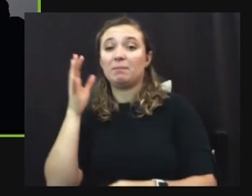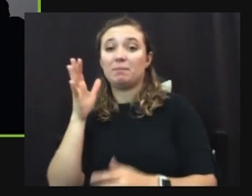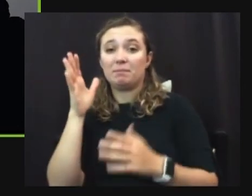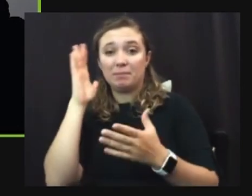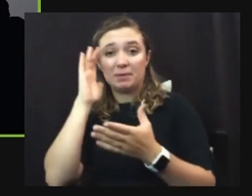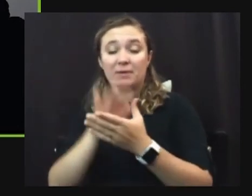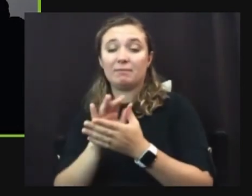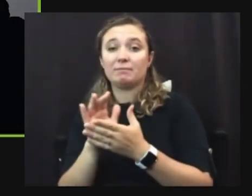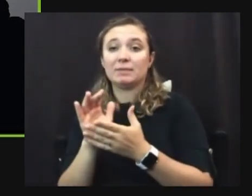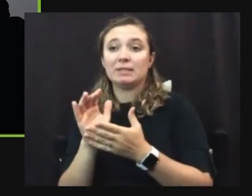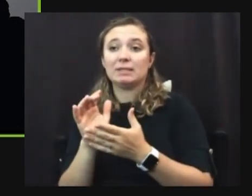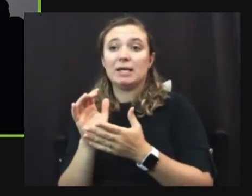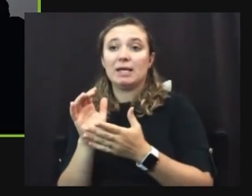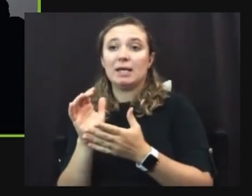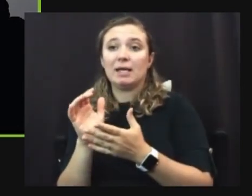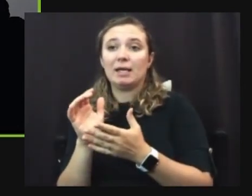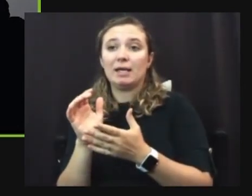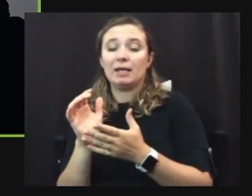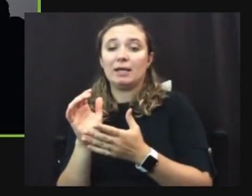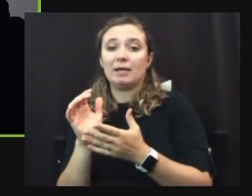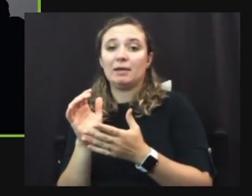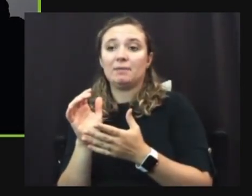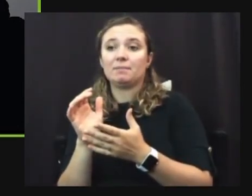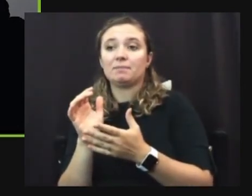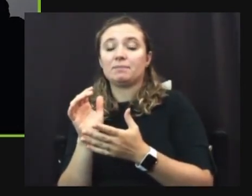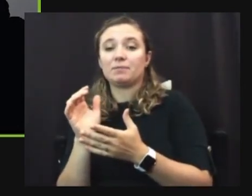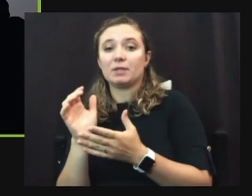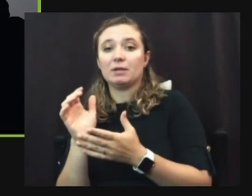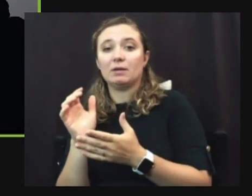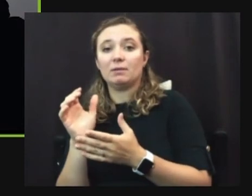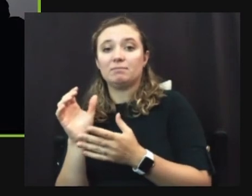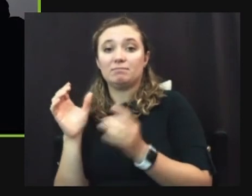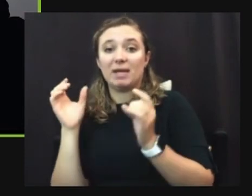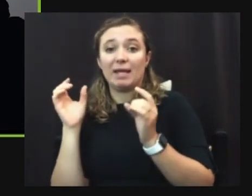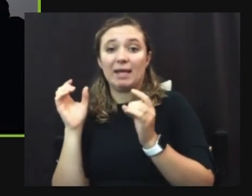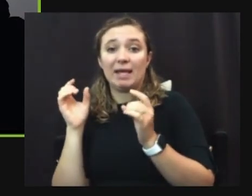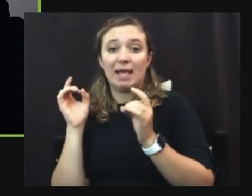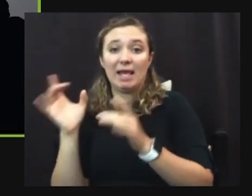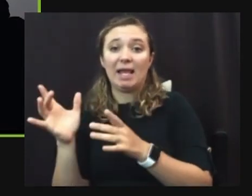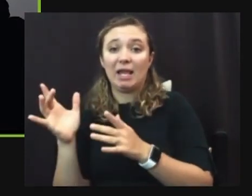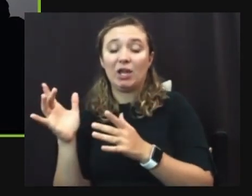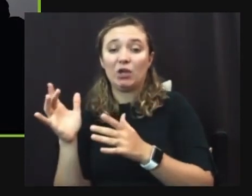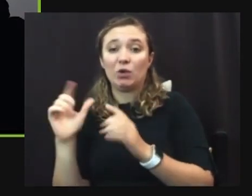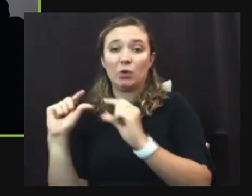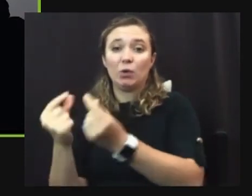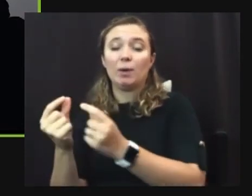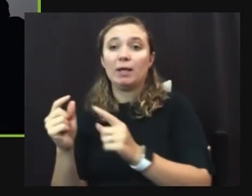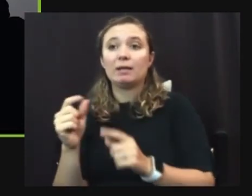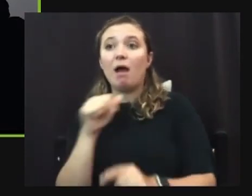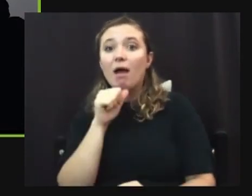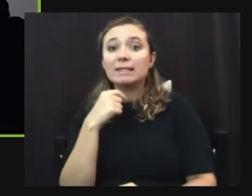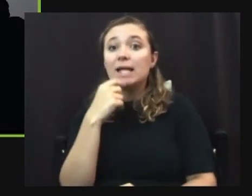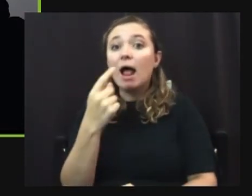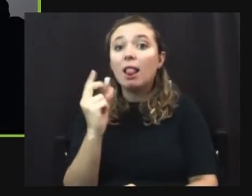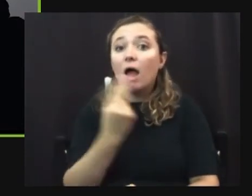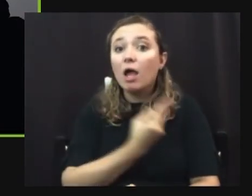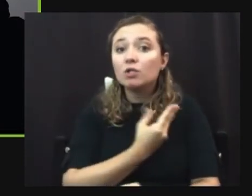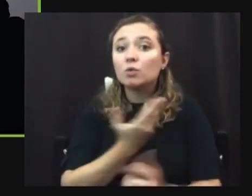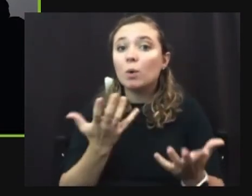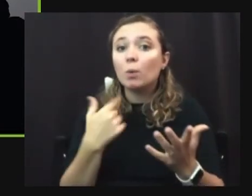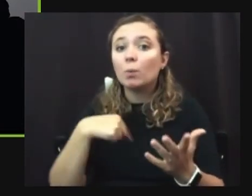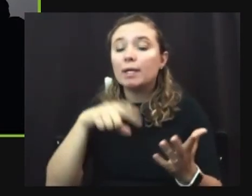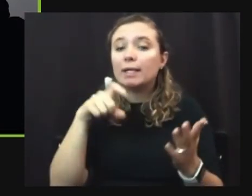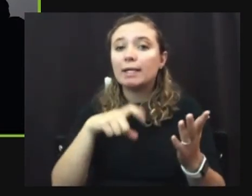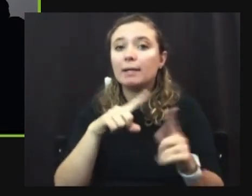collaboratively. That doesn't mean to tell us what we need, but to hear us and help us get there, to destroy